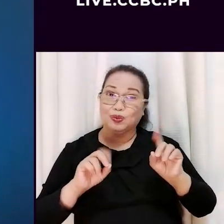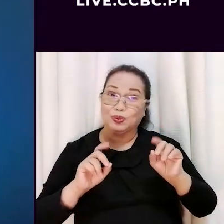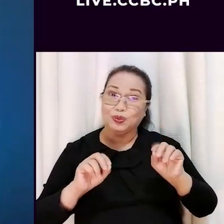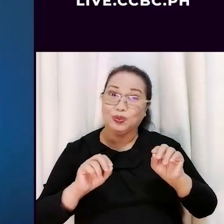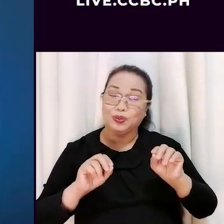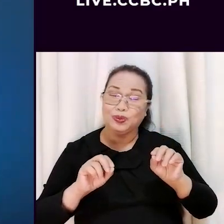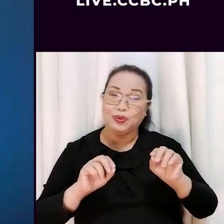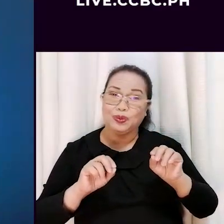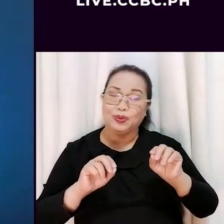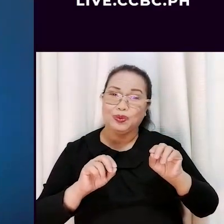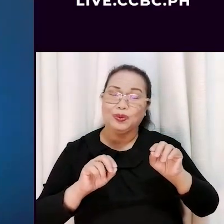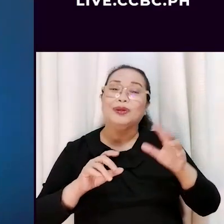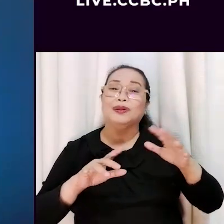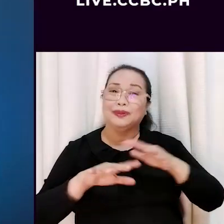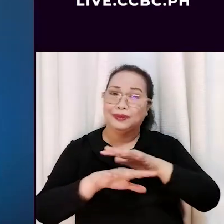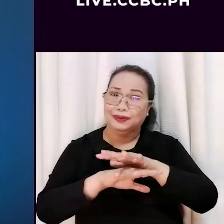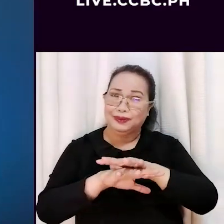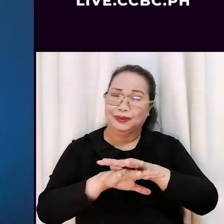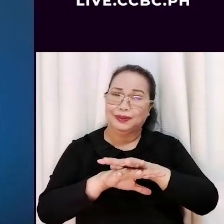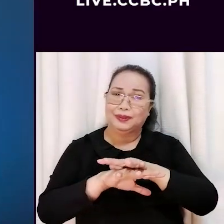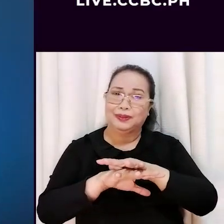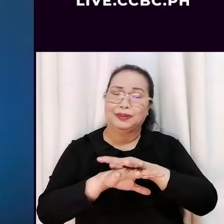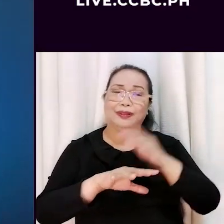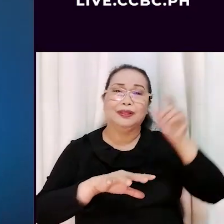is integrate and learn.